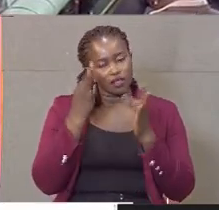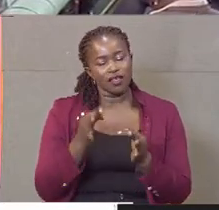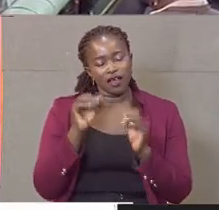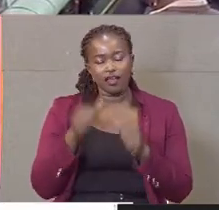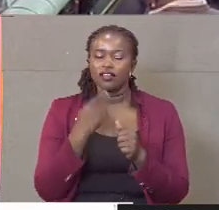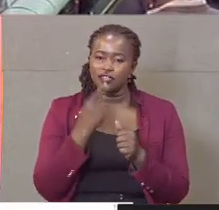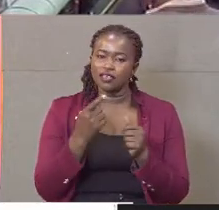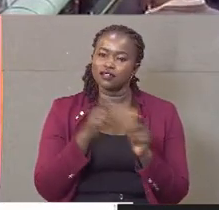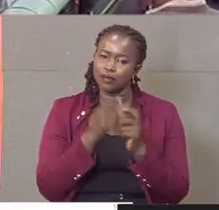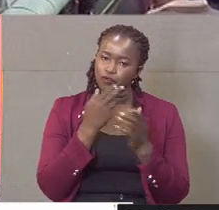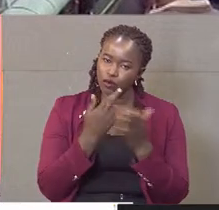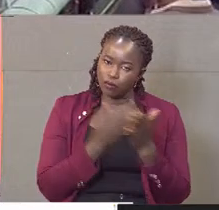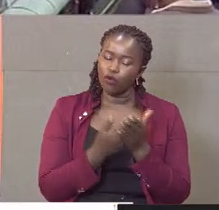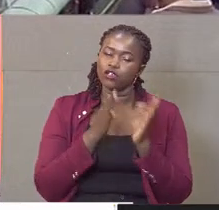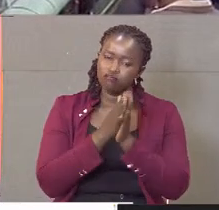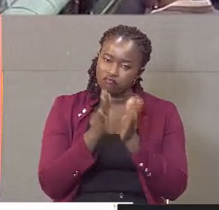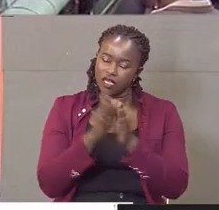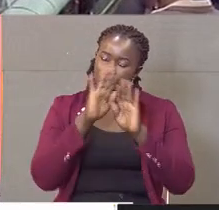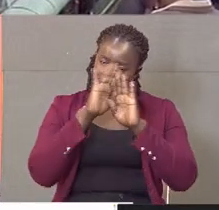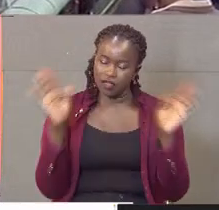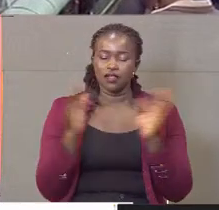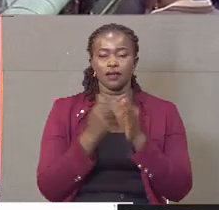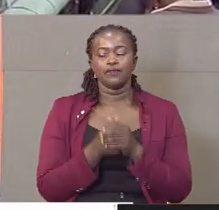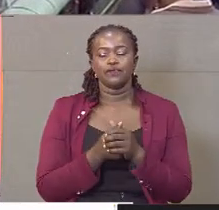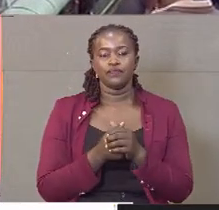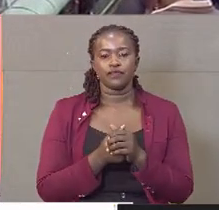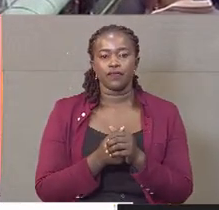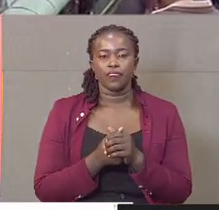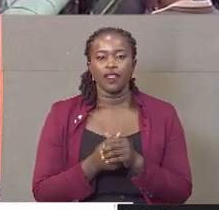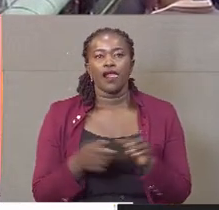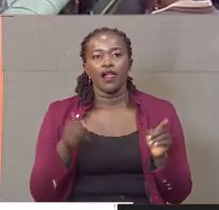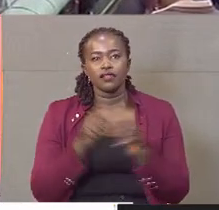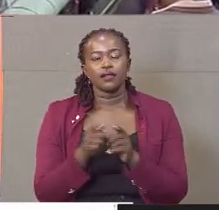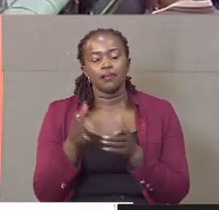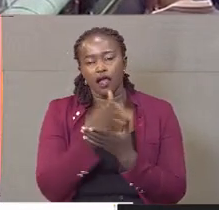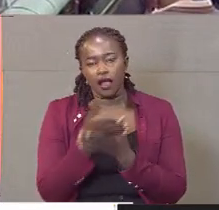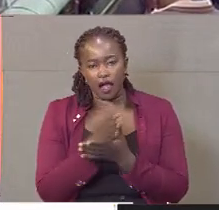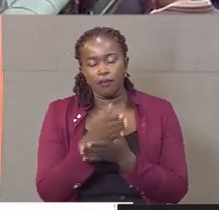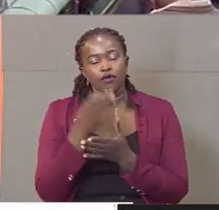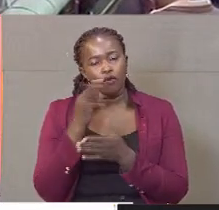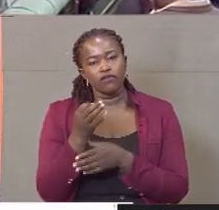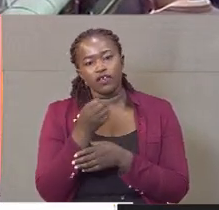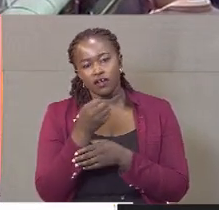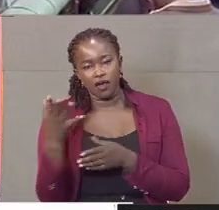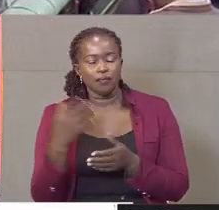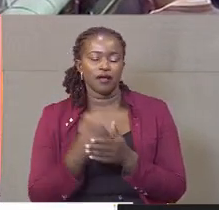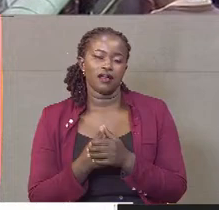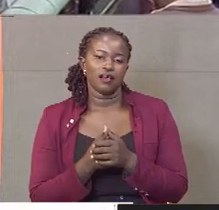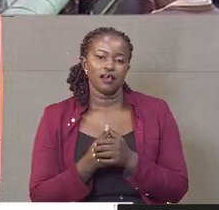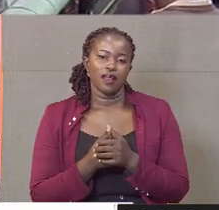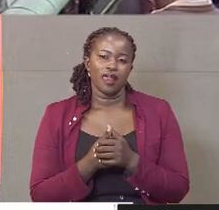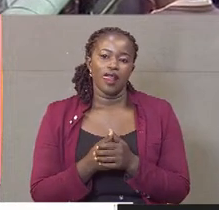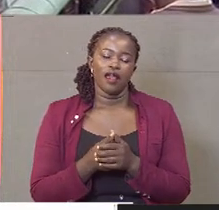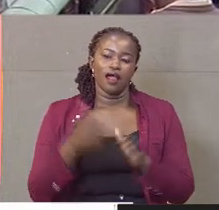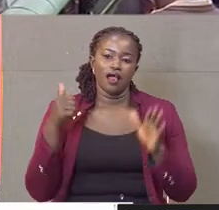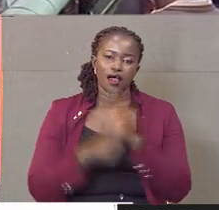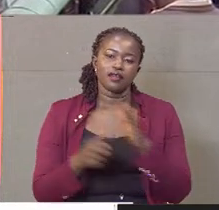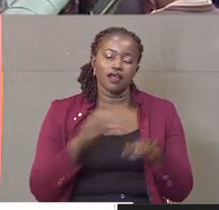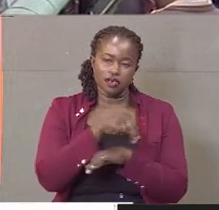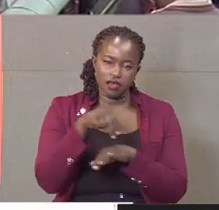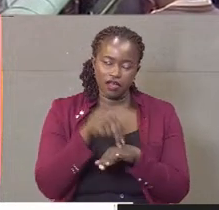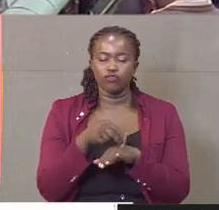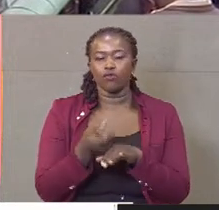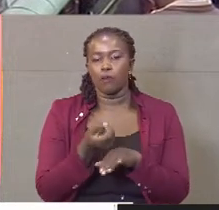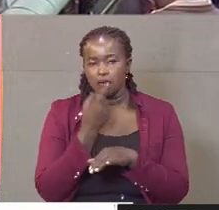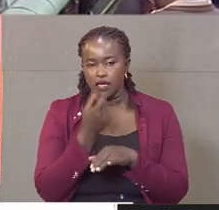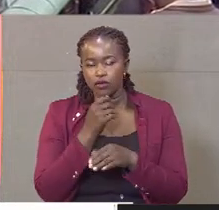report covered it well. And the gap of the figure and national medical